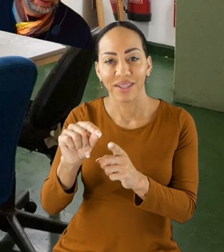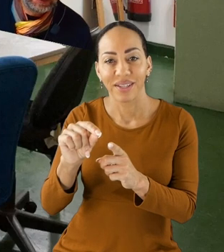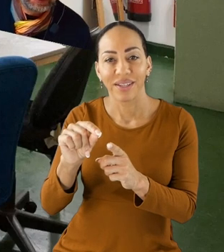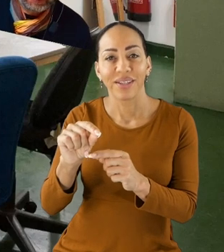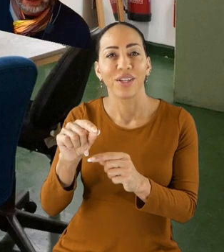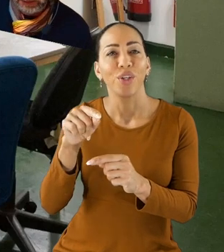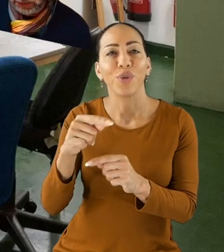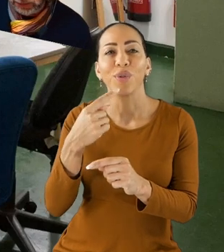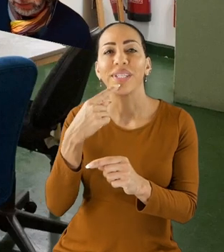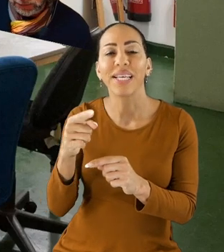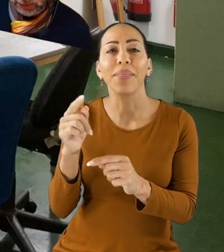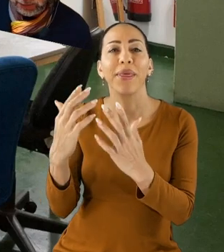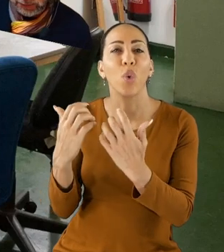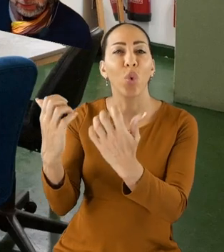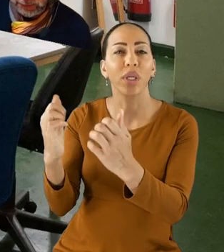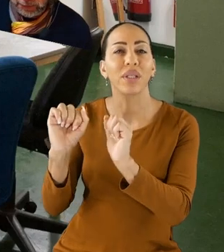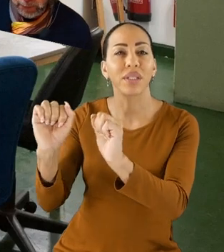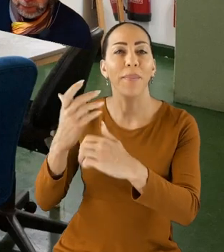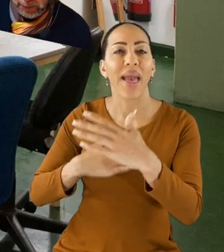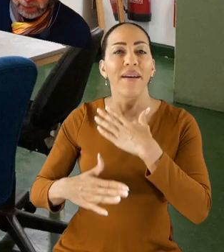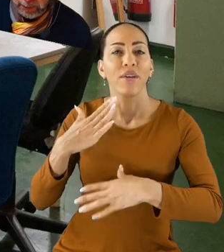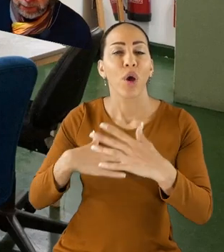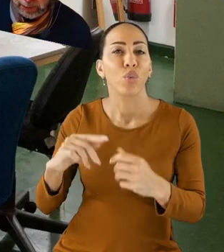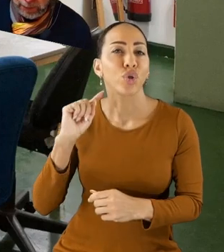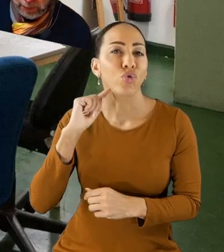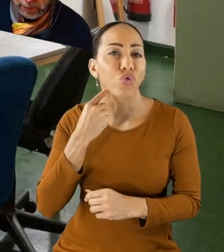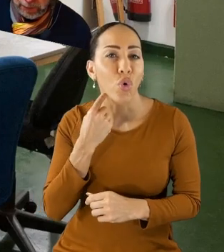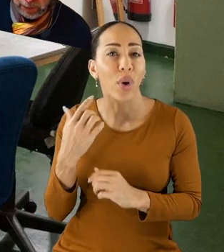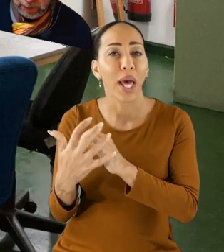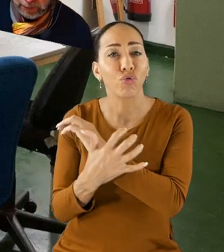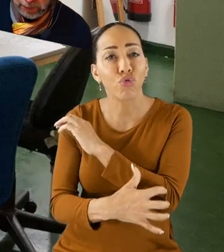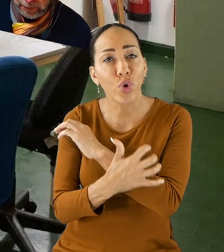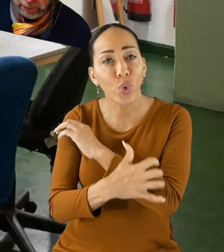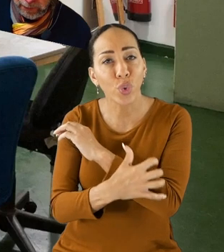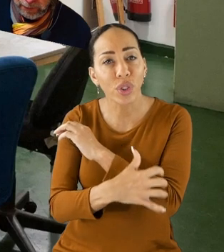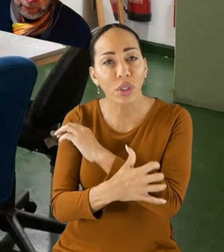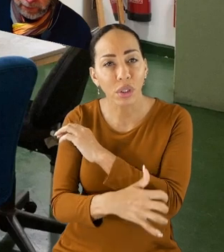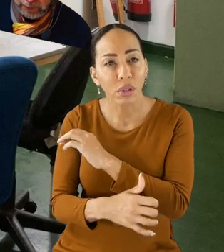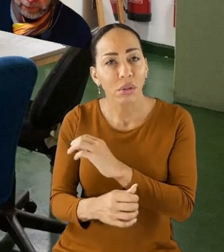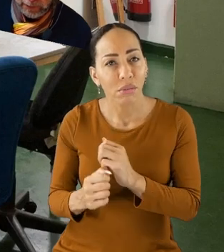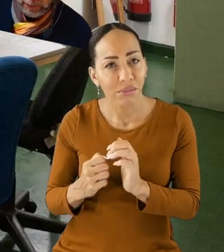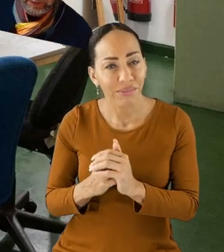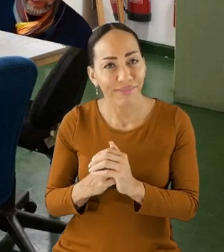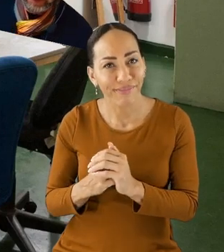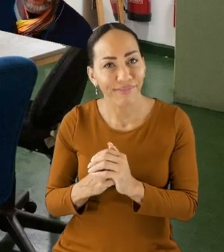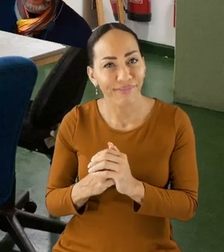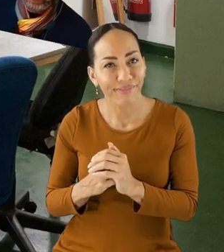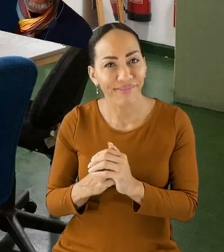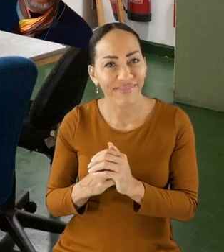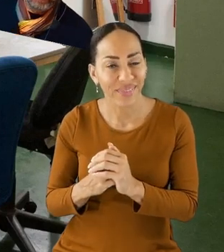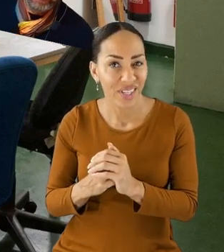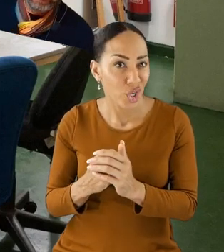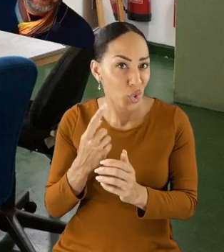the audience. You said cruel and rude. Do you think that that's actually necessary because of the nature of the way